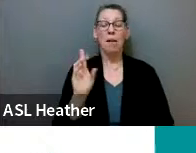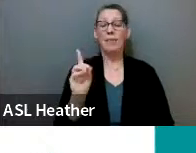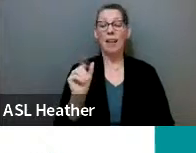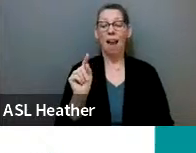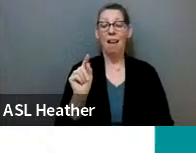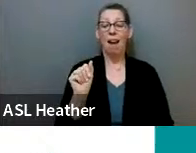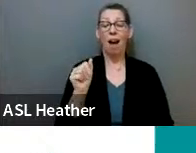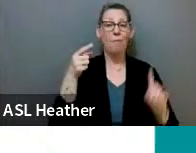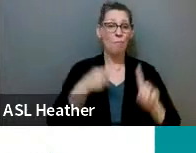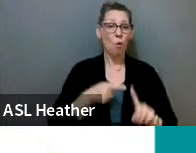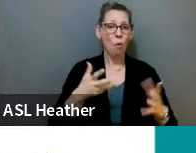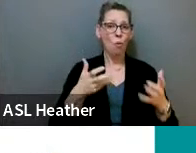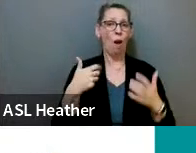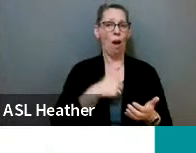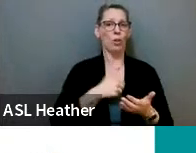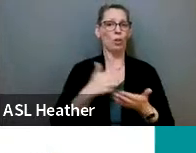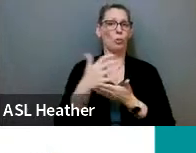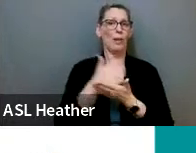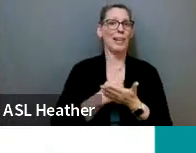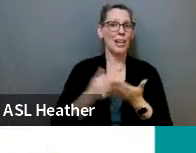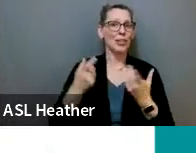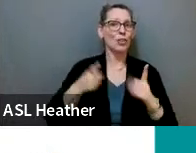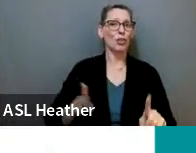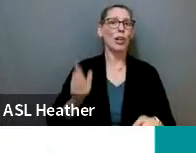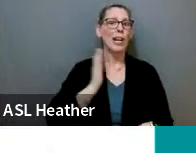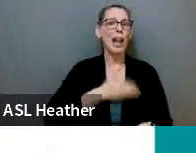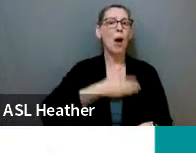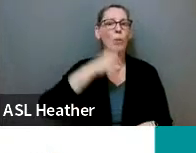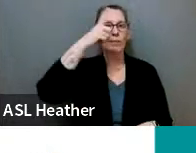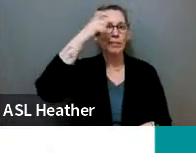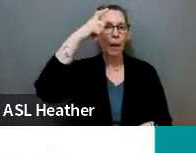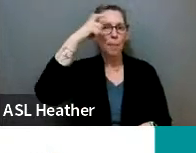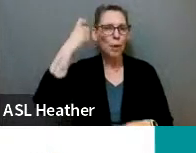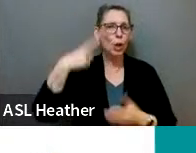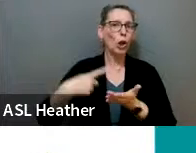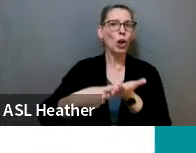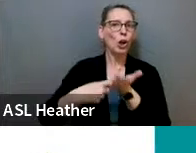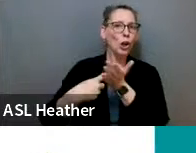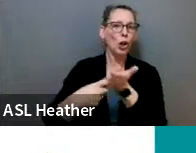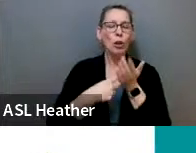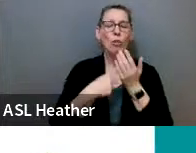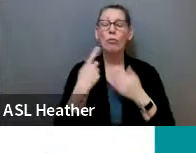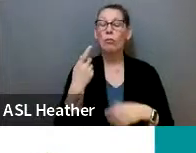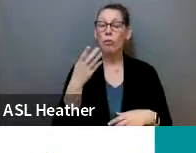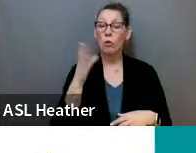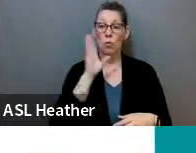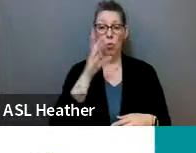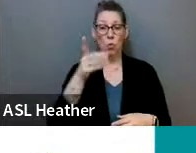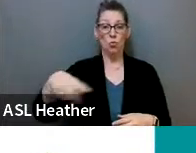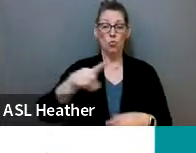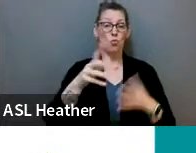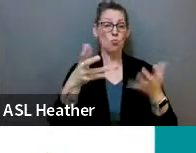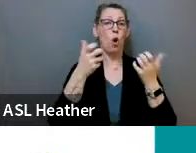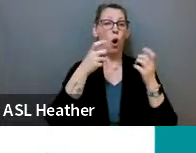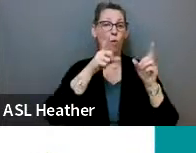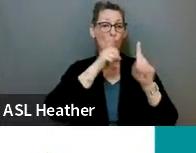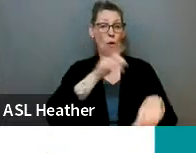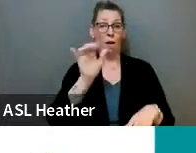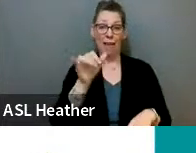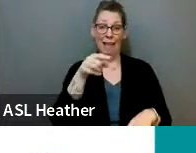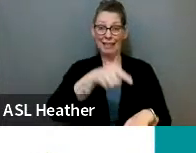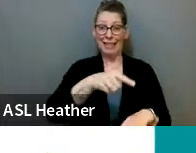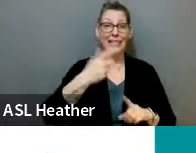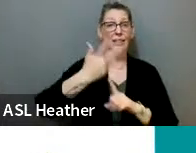you want us to consider collecting during our summer events? And would you like to receive reports like this on a